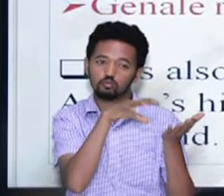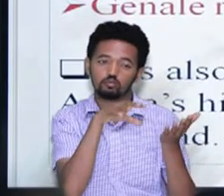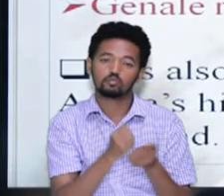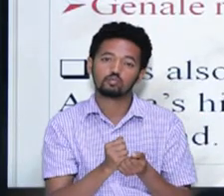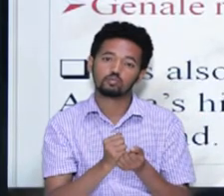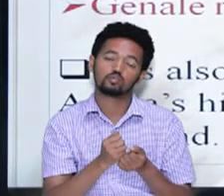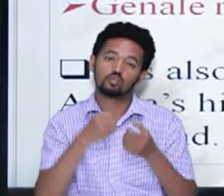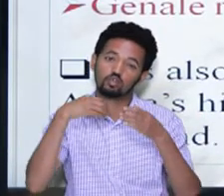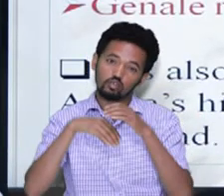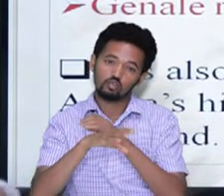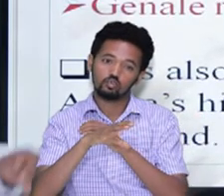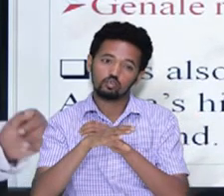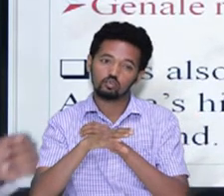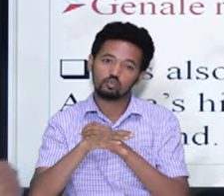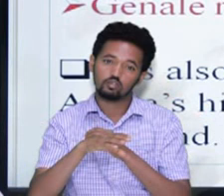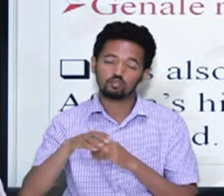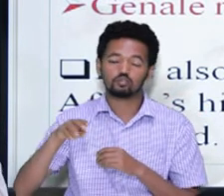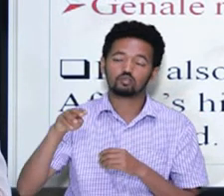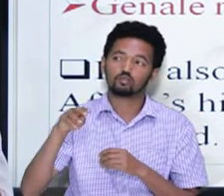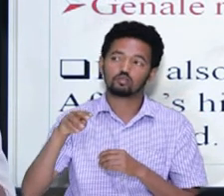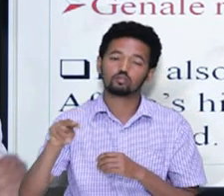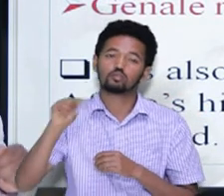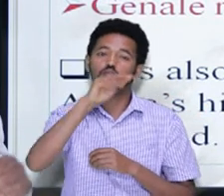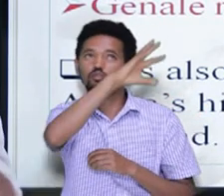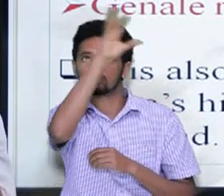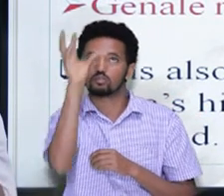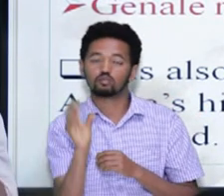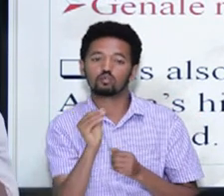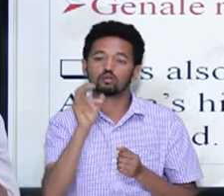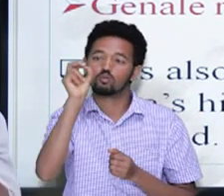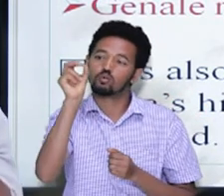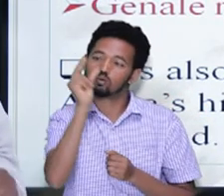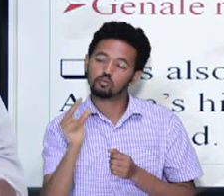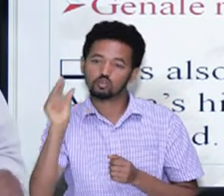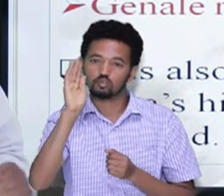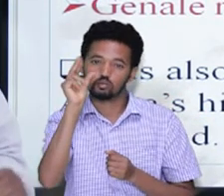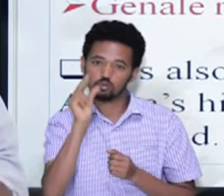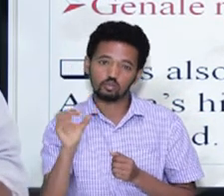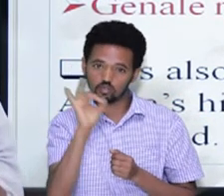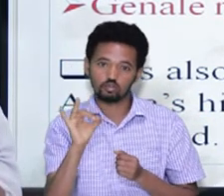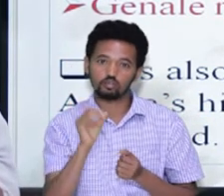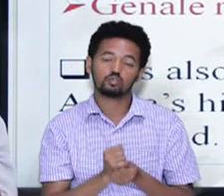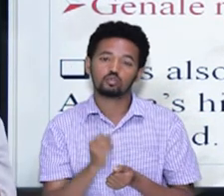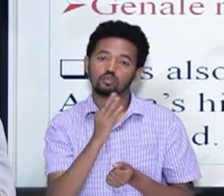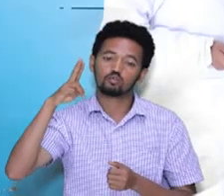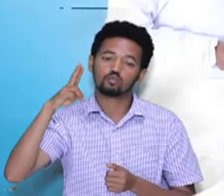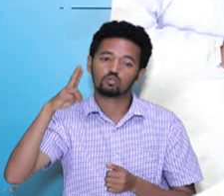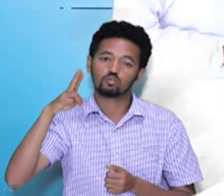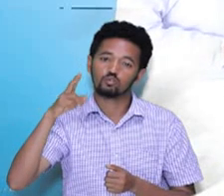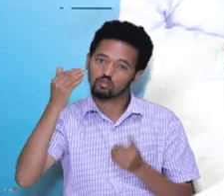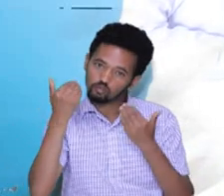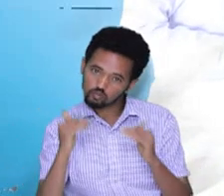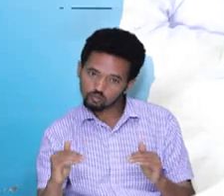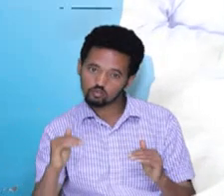East Africa is drained by the Nile River, the Wab-Shabelle and Ganali Basin. Of